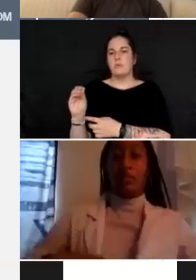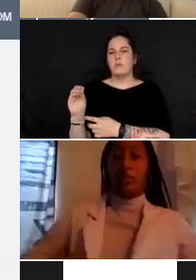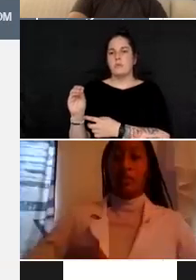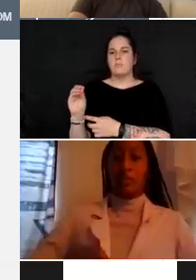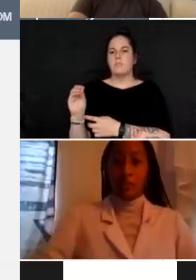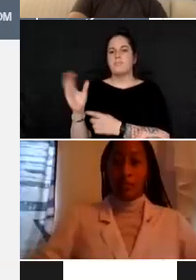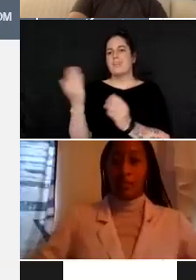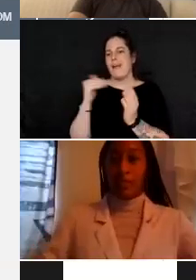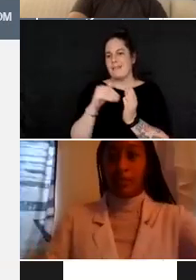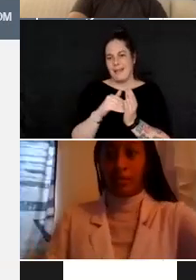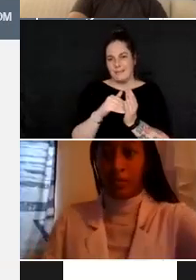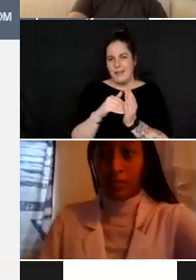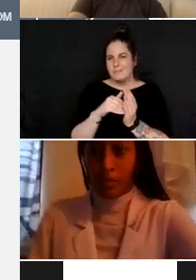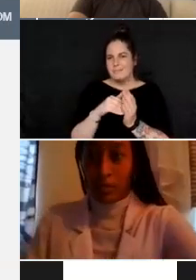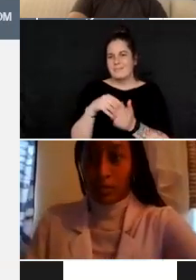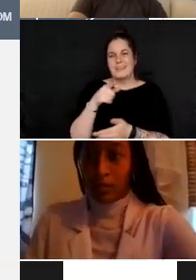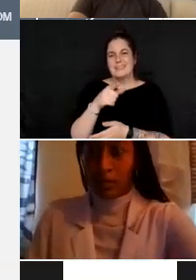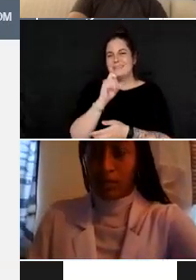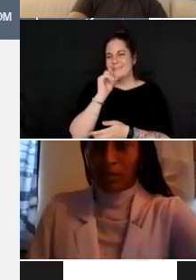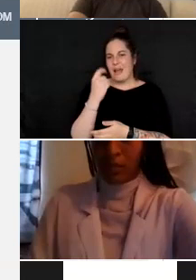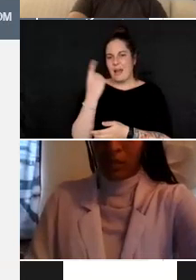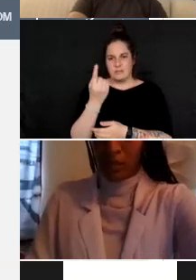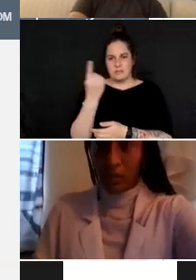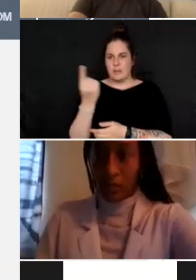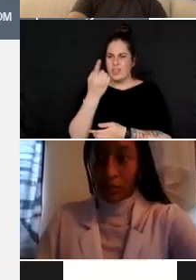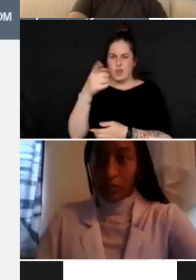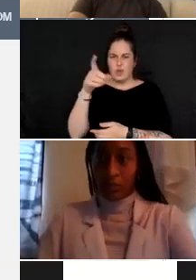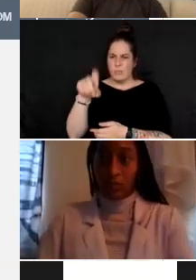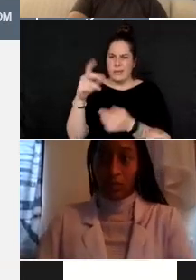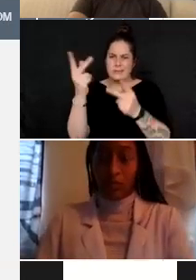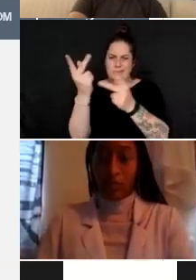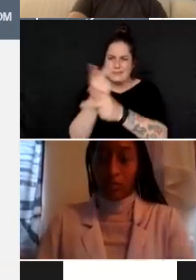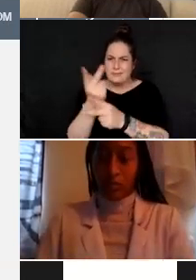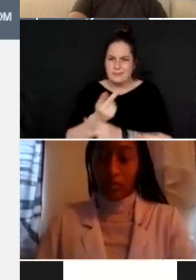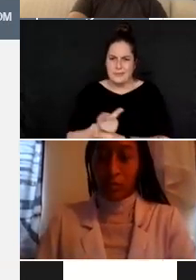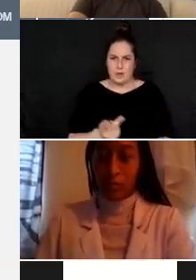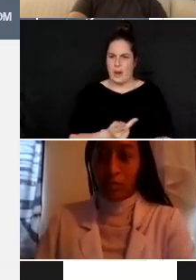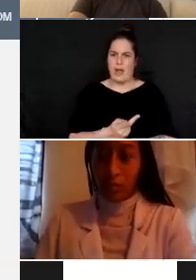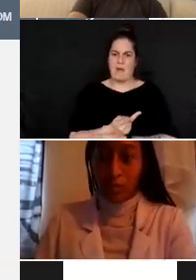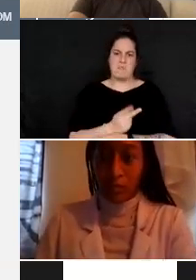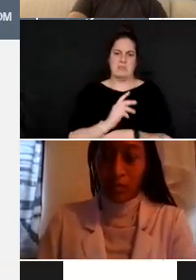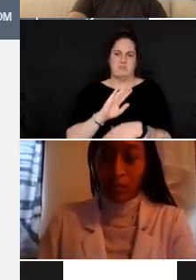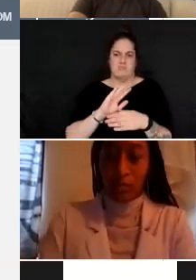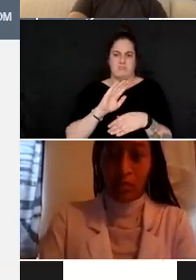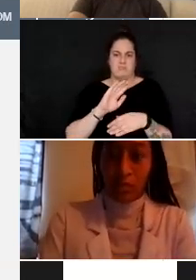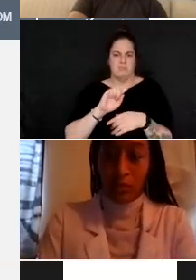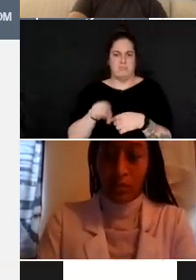Again, not something I'm interested in having you calculate or anything like that, just informational,